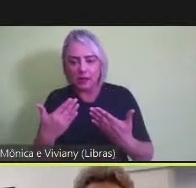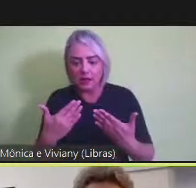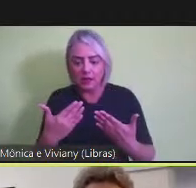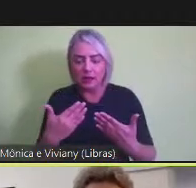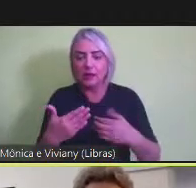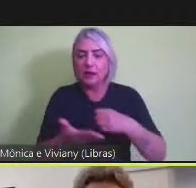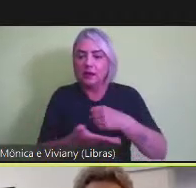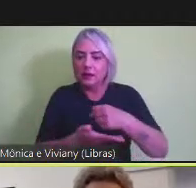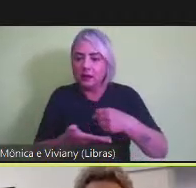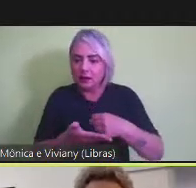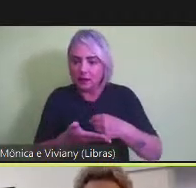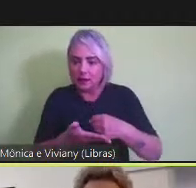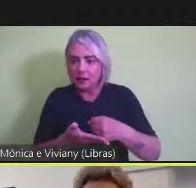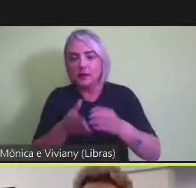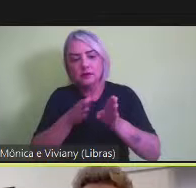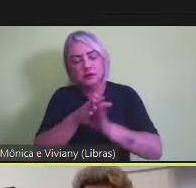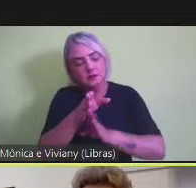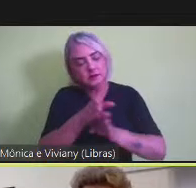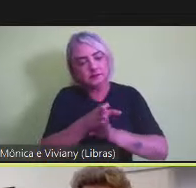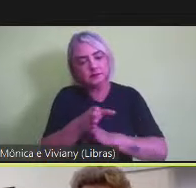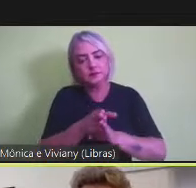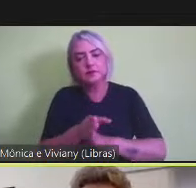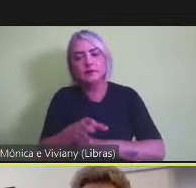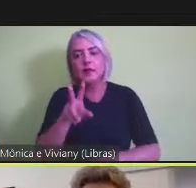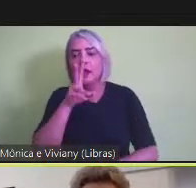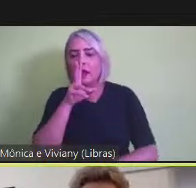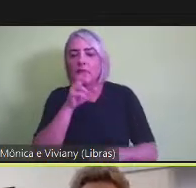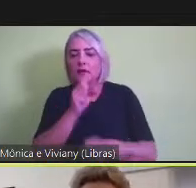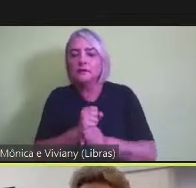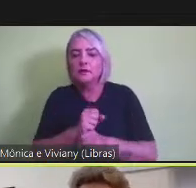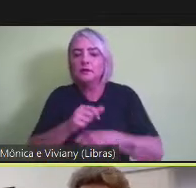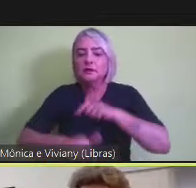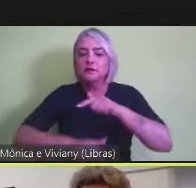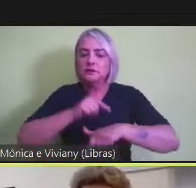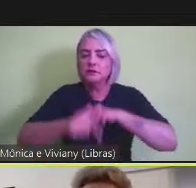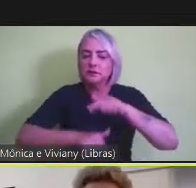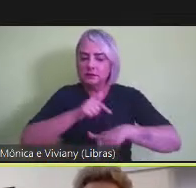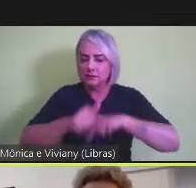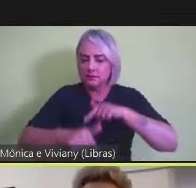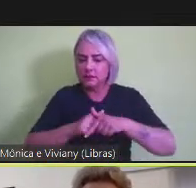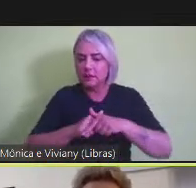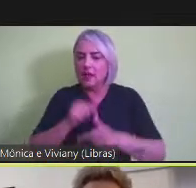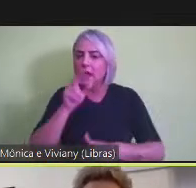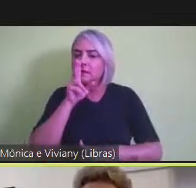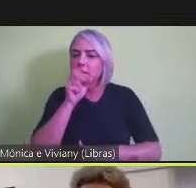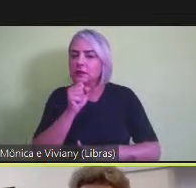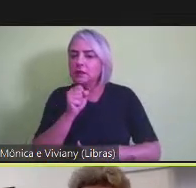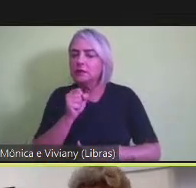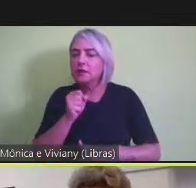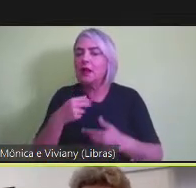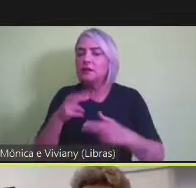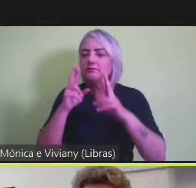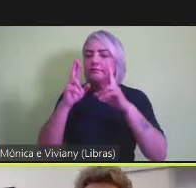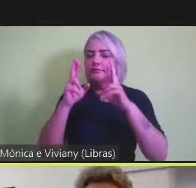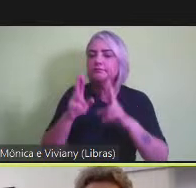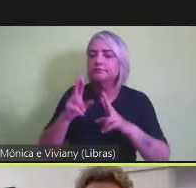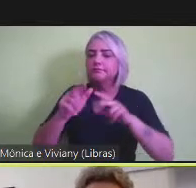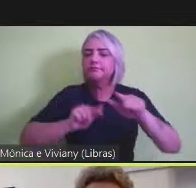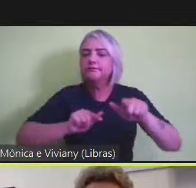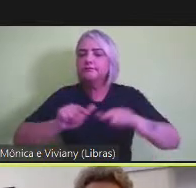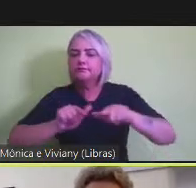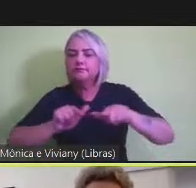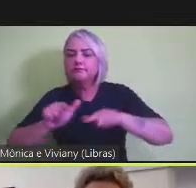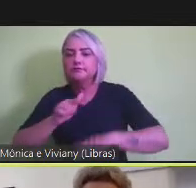appear, be it in the matrix or recommendations, it is the workforce. So the workforce is about